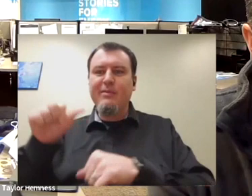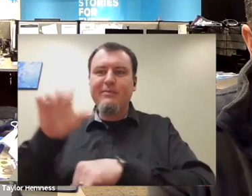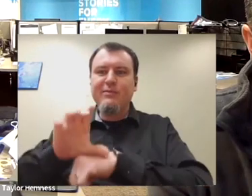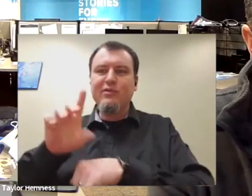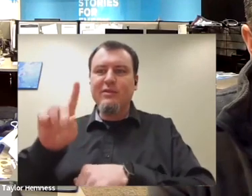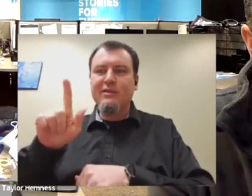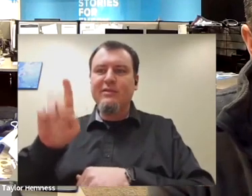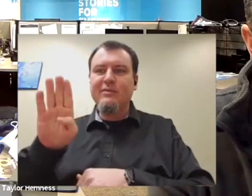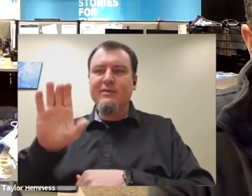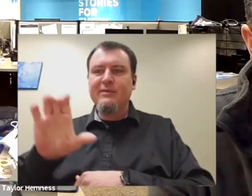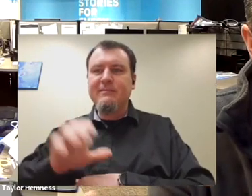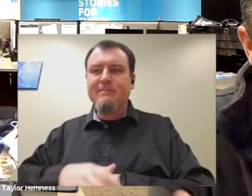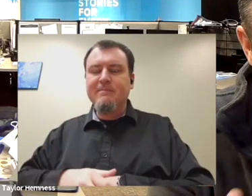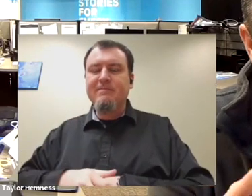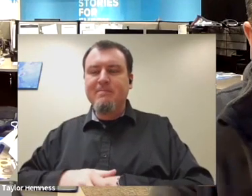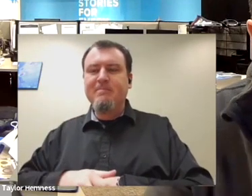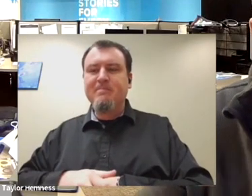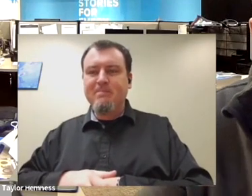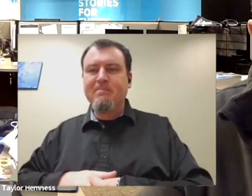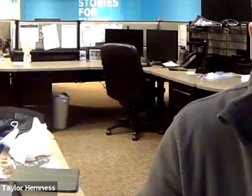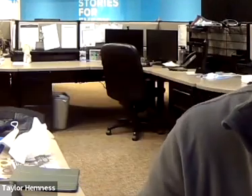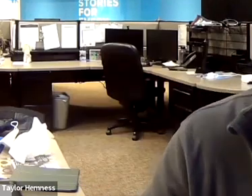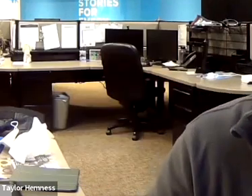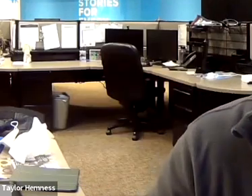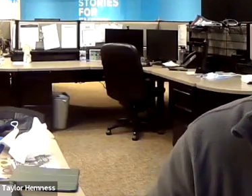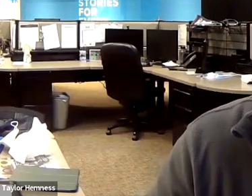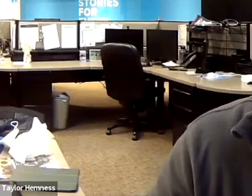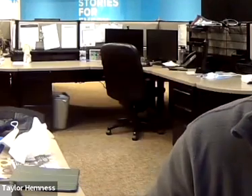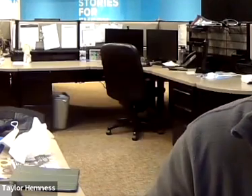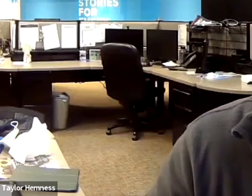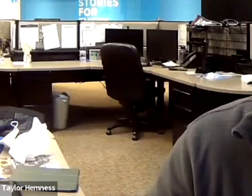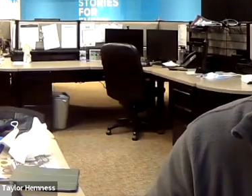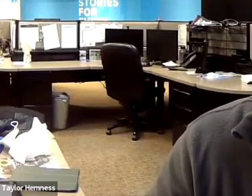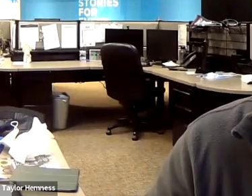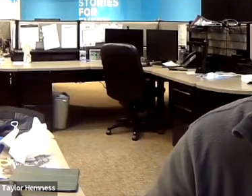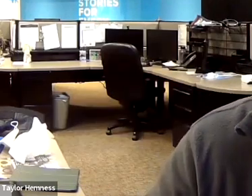like inside your church?